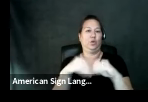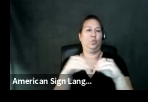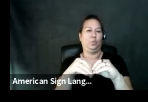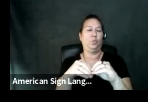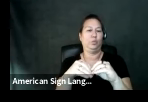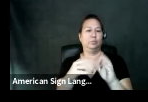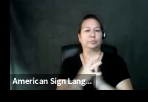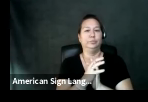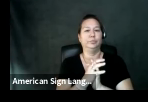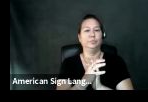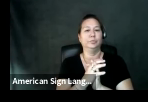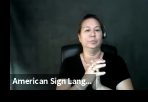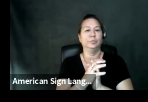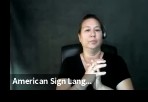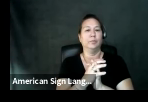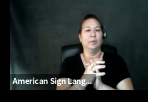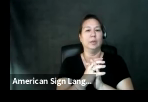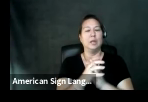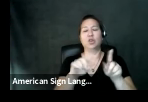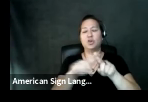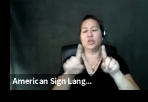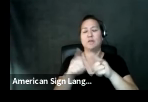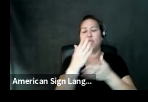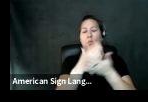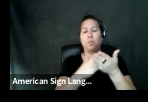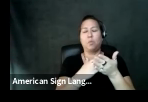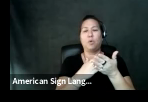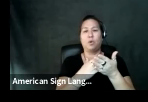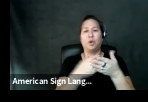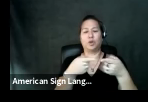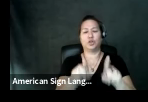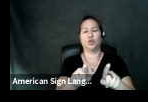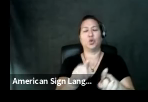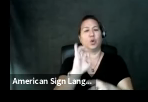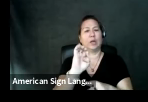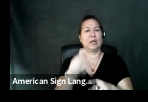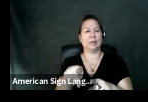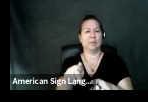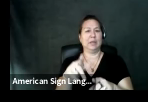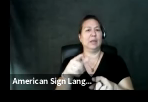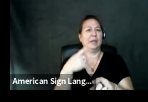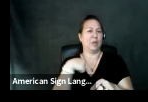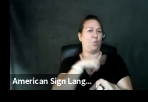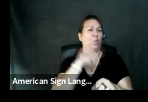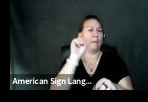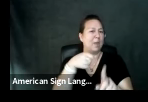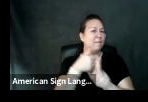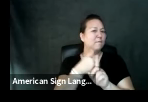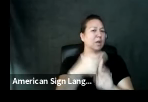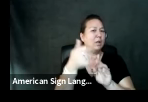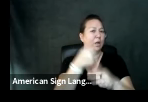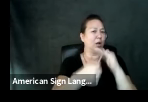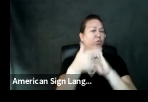So there are different parts within the IEP and the IEP meeting that legally are required, and there are specific